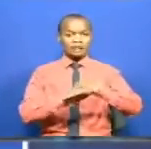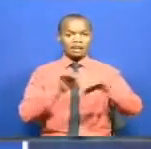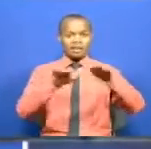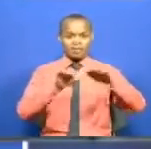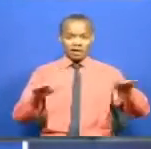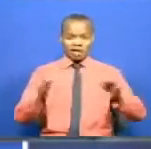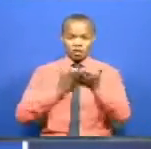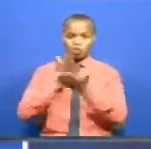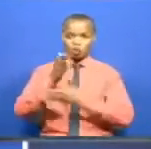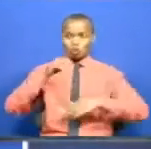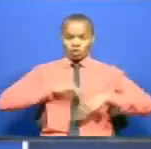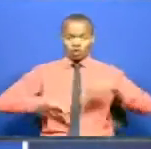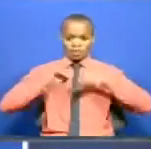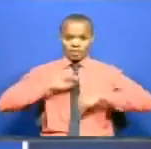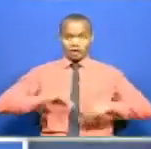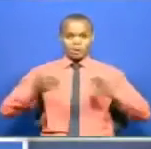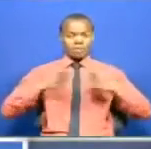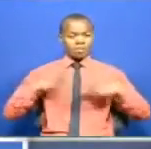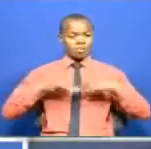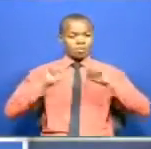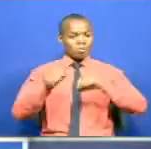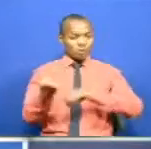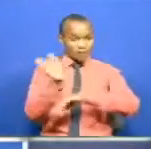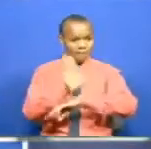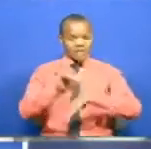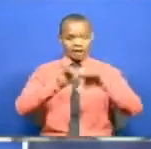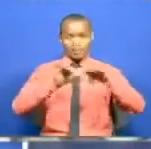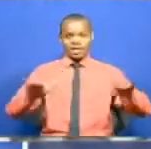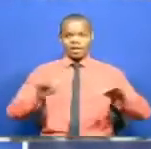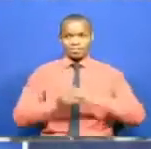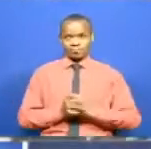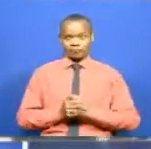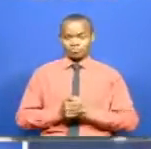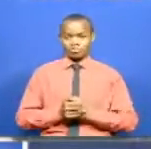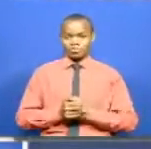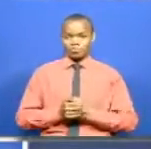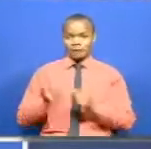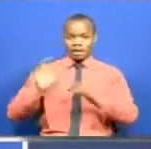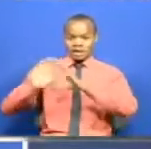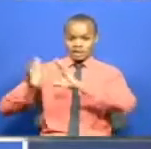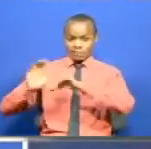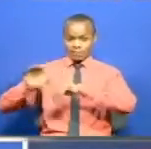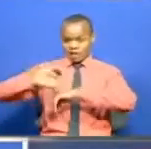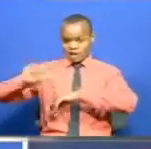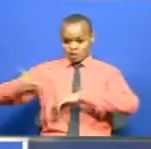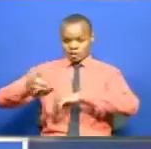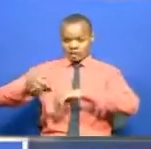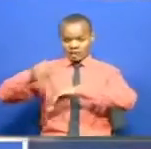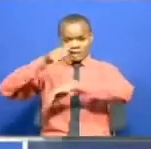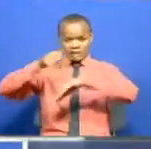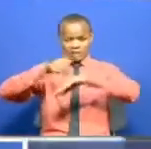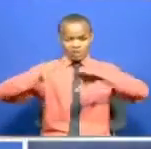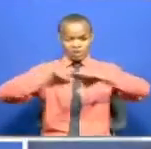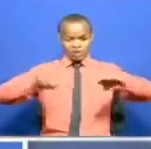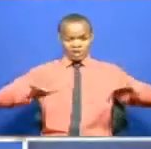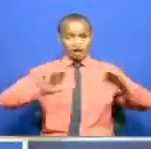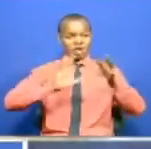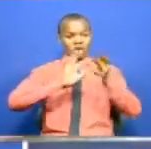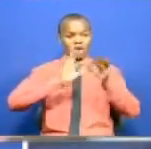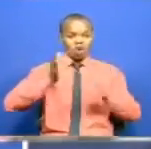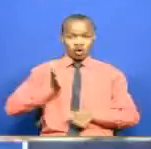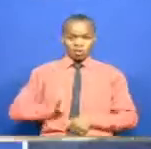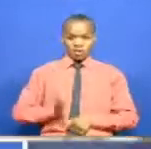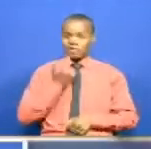apokonywe wakazi hapa Sabaki wapewe wenyewe. Kilifi County National Lands Commission Coordinator Ummy Kugula stating that the commission